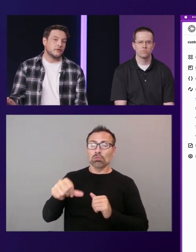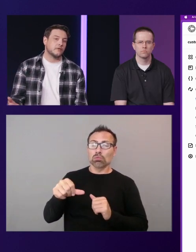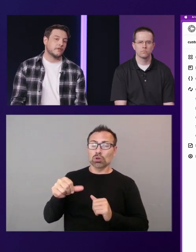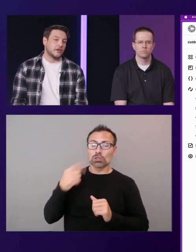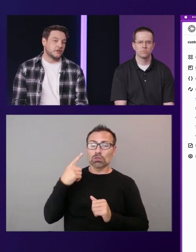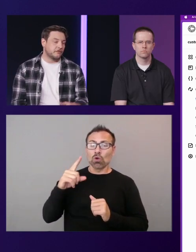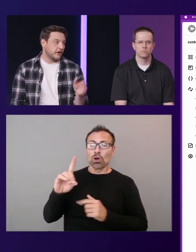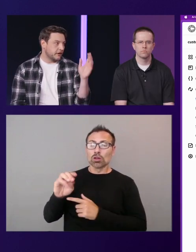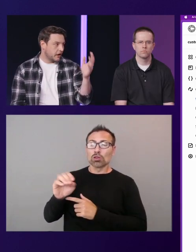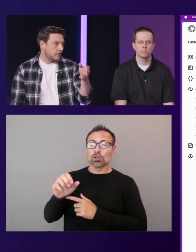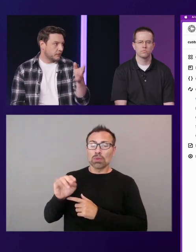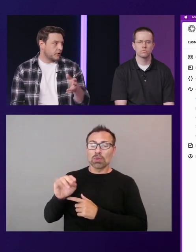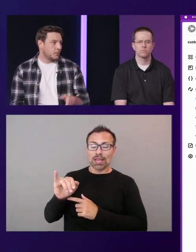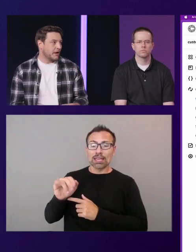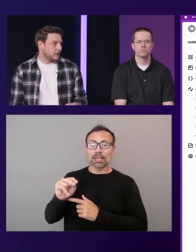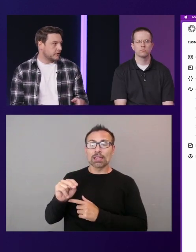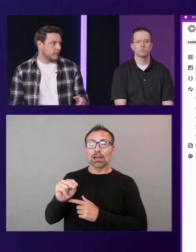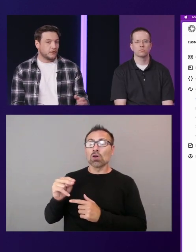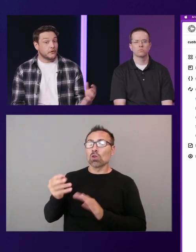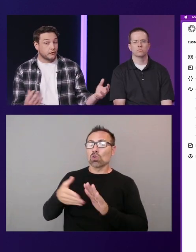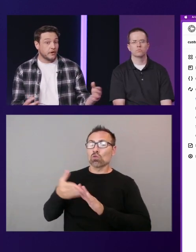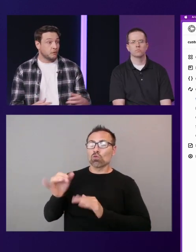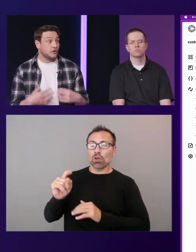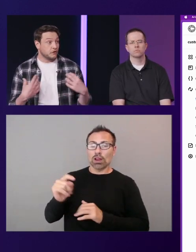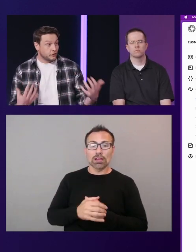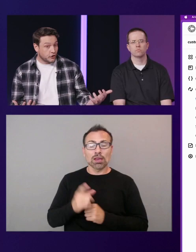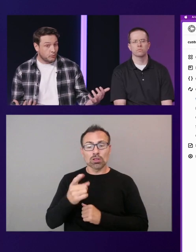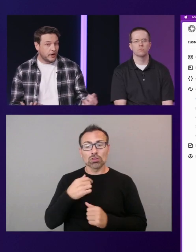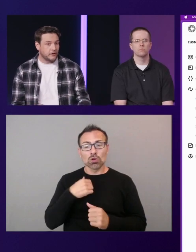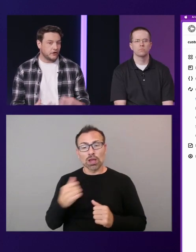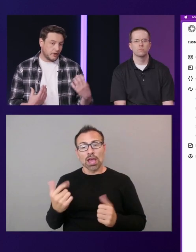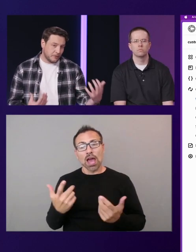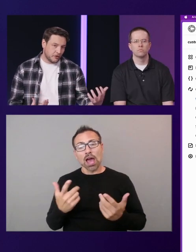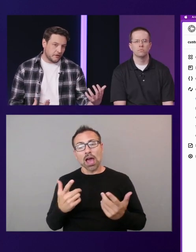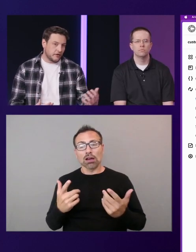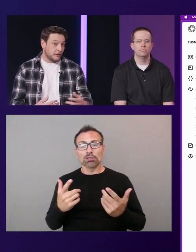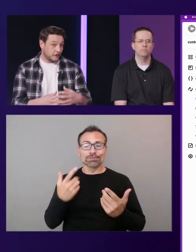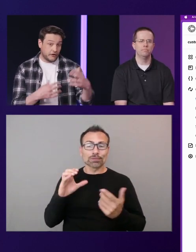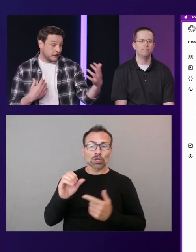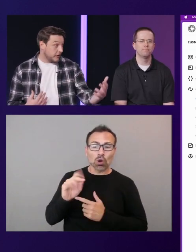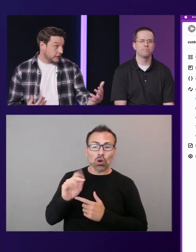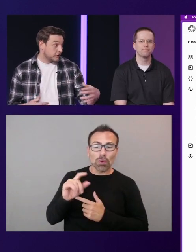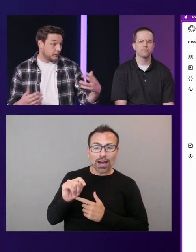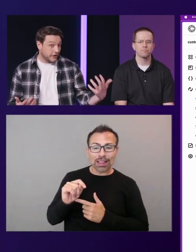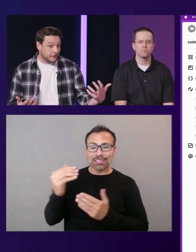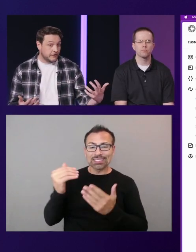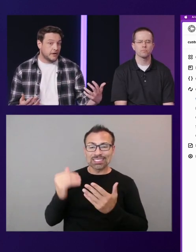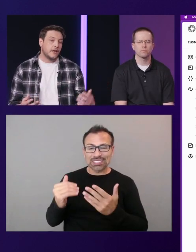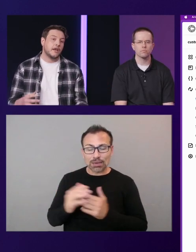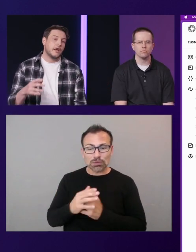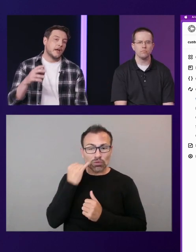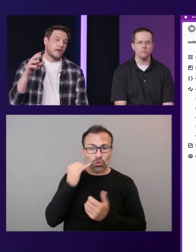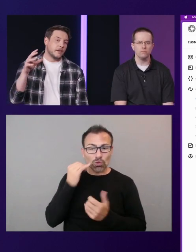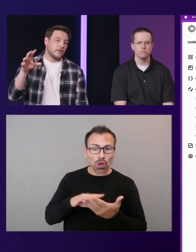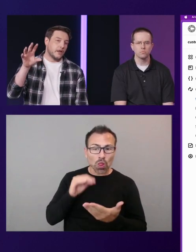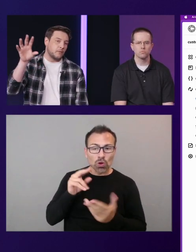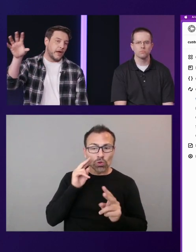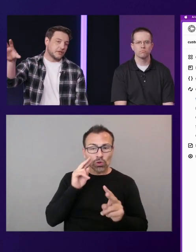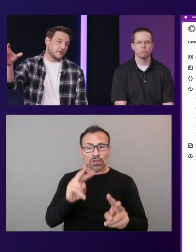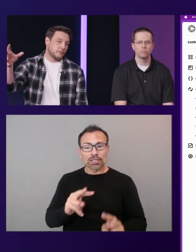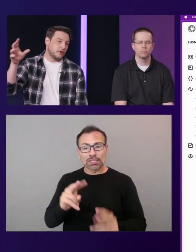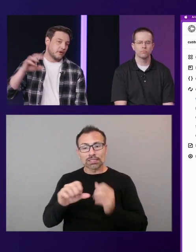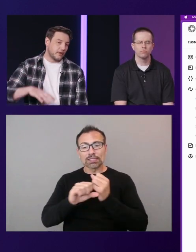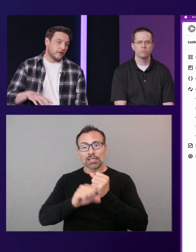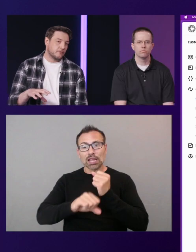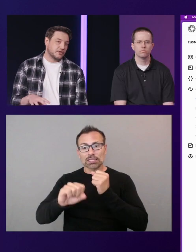action that's actually defining all of those Copilot steps. So this is great if you want to learn Copilot. You can come in and look at this. You can start extending this yourself. And then that